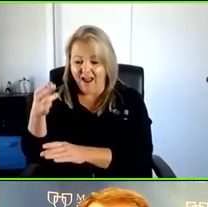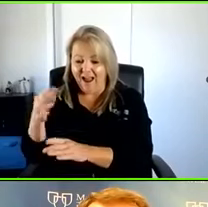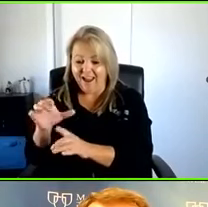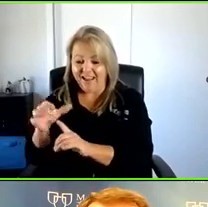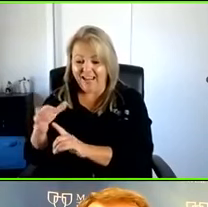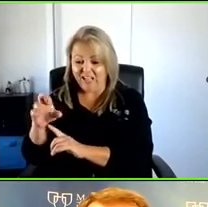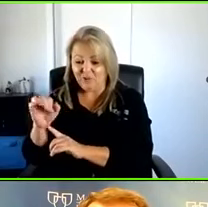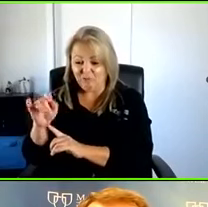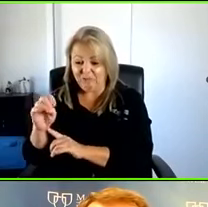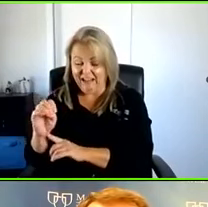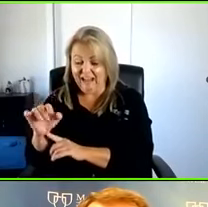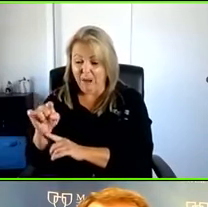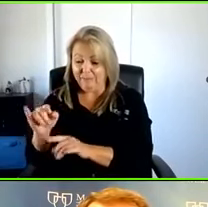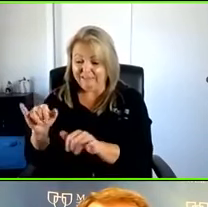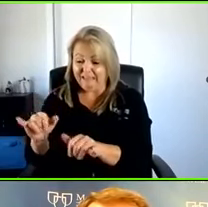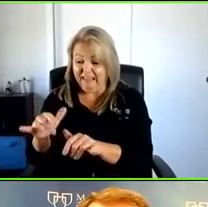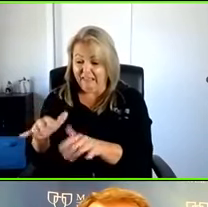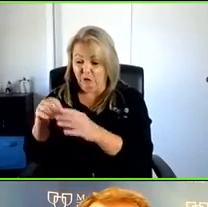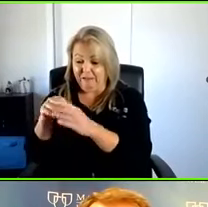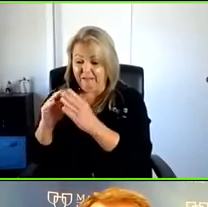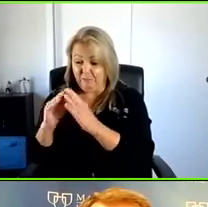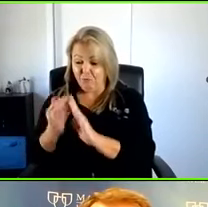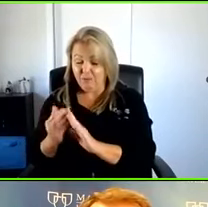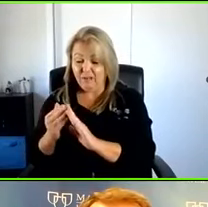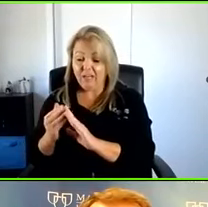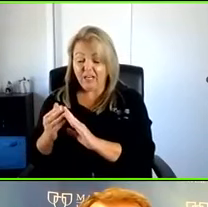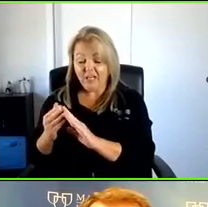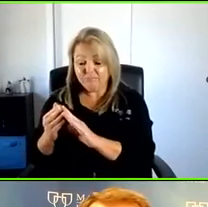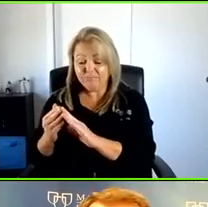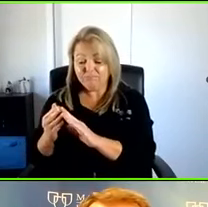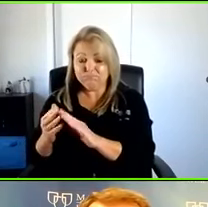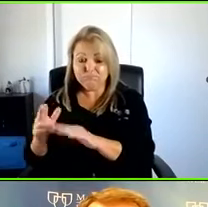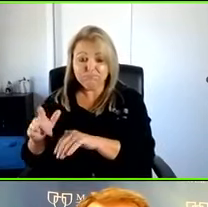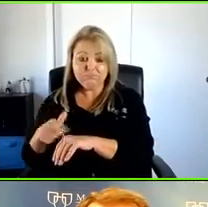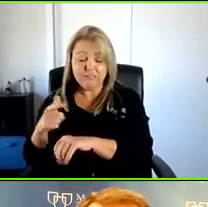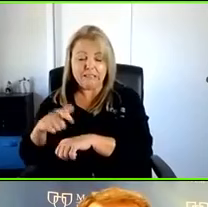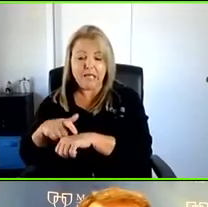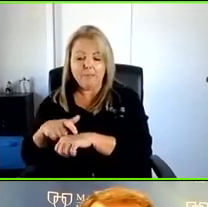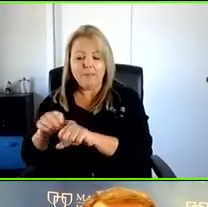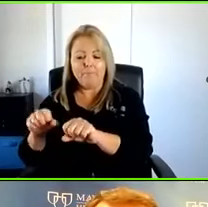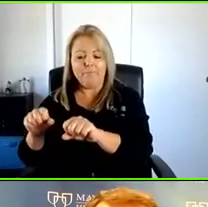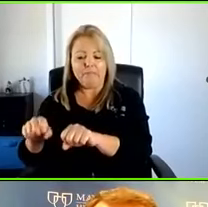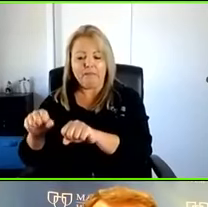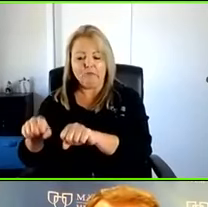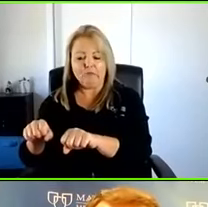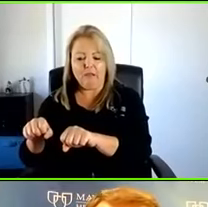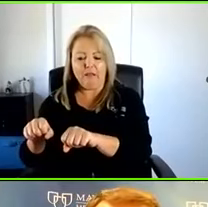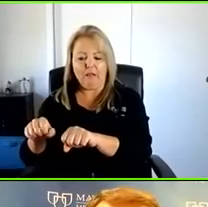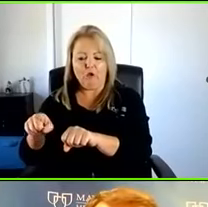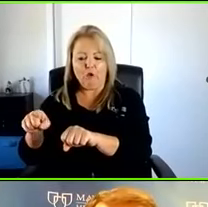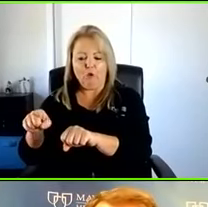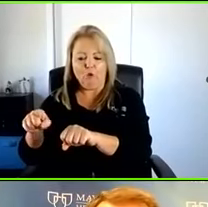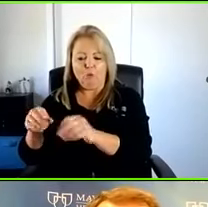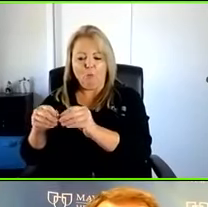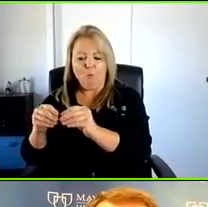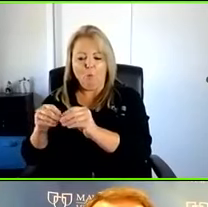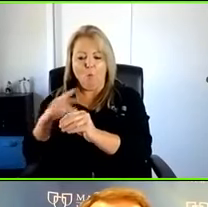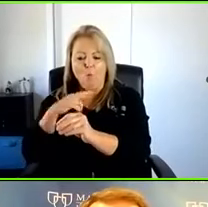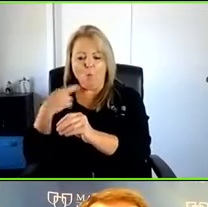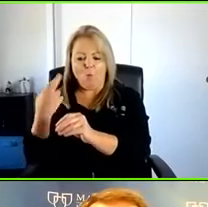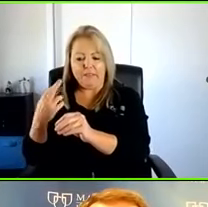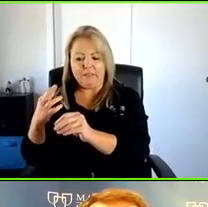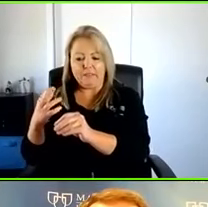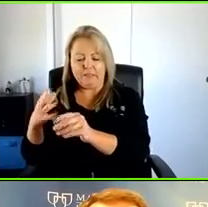there for a while, and you're going to be in the community there, then you may potentially be bringing more risk back to La